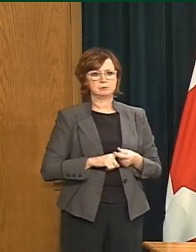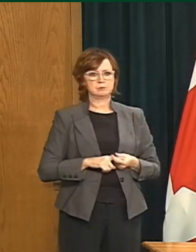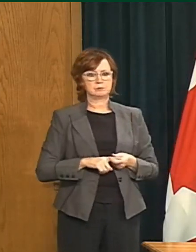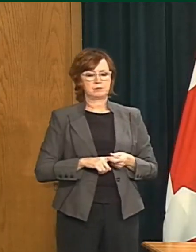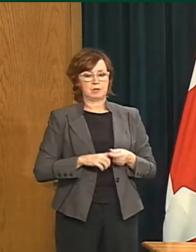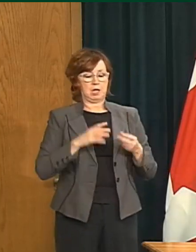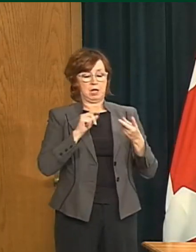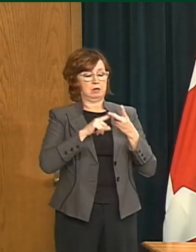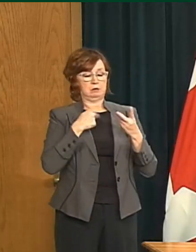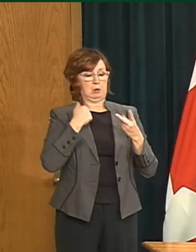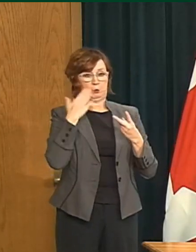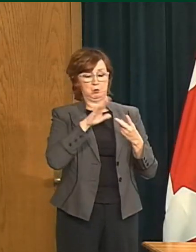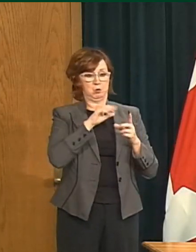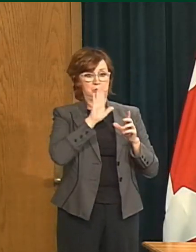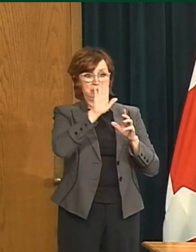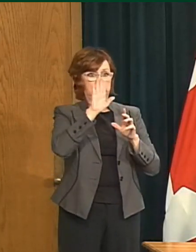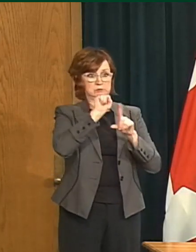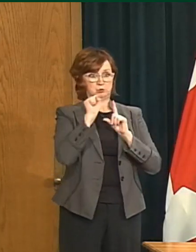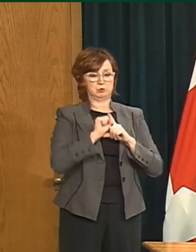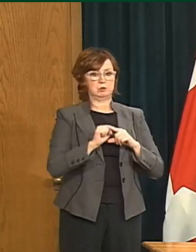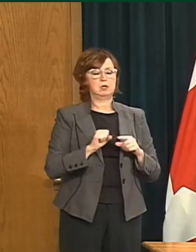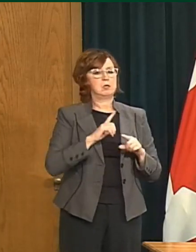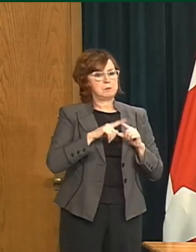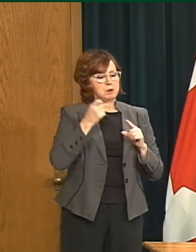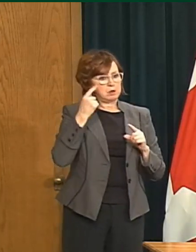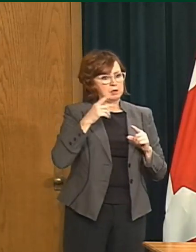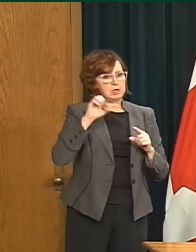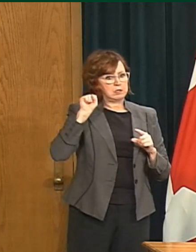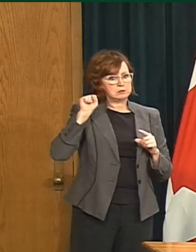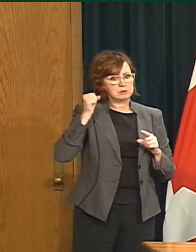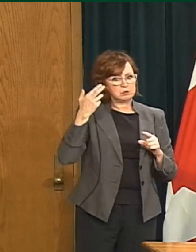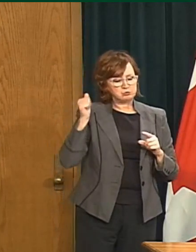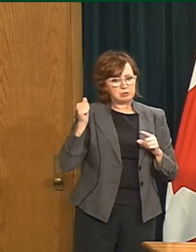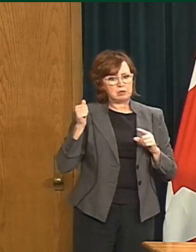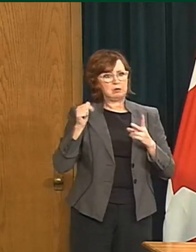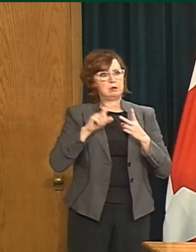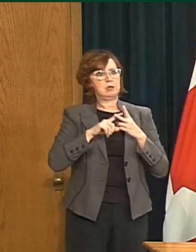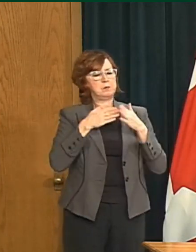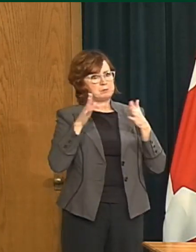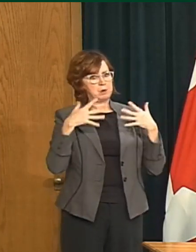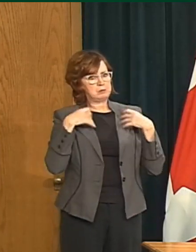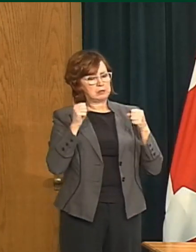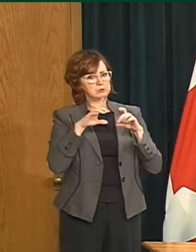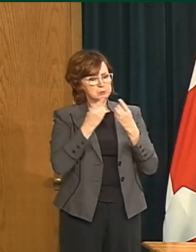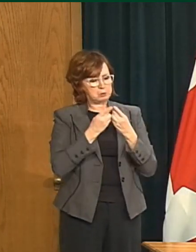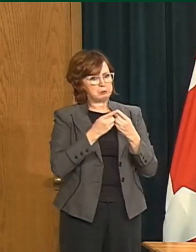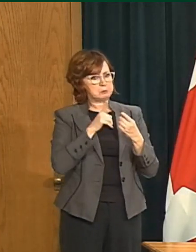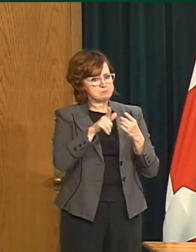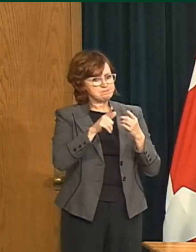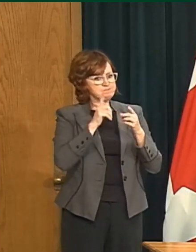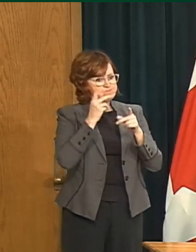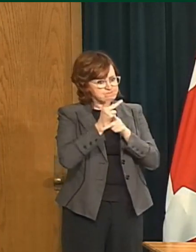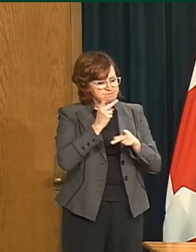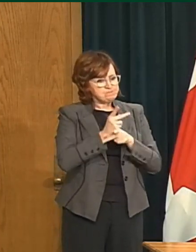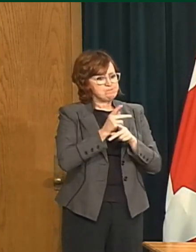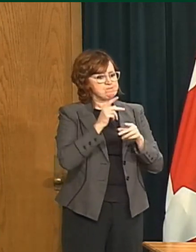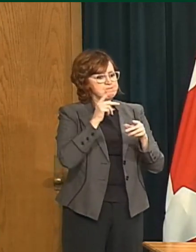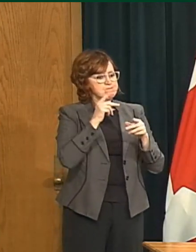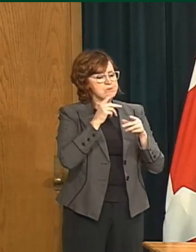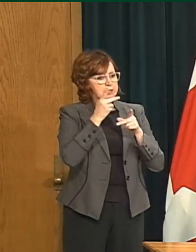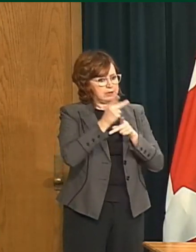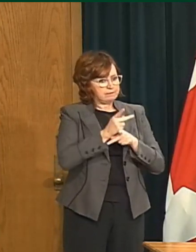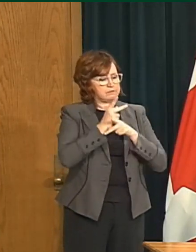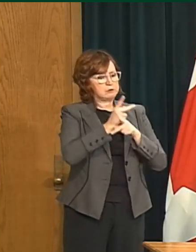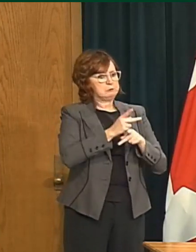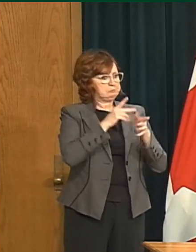where the Saskatchewan Health Authority public health staff work very closely with public health staff and medical health officers